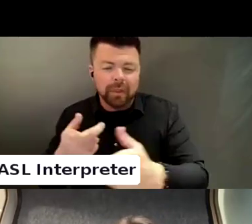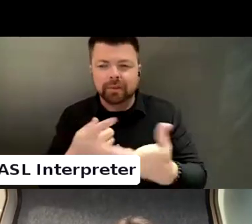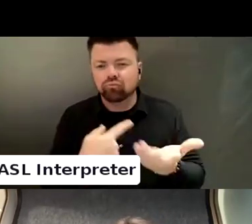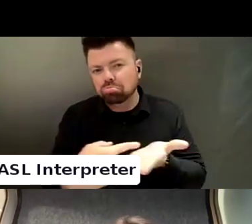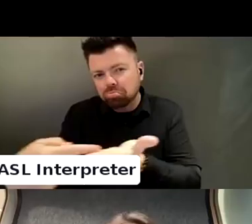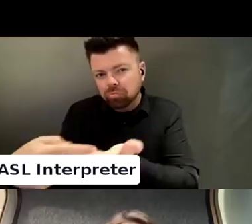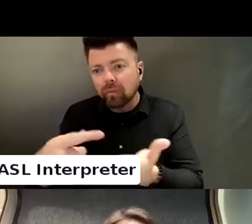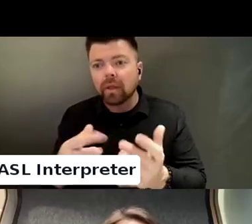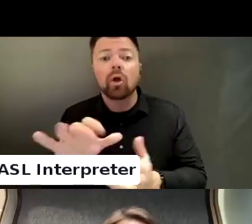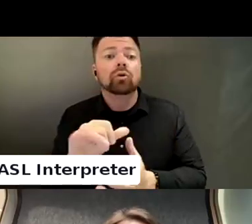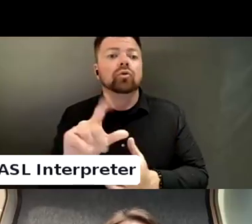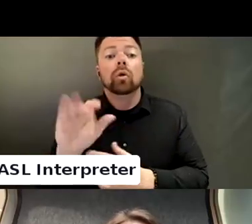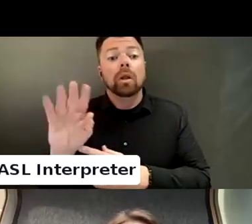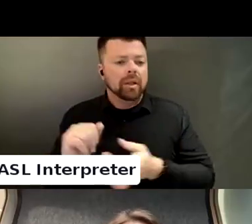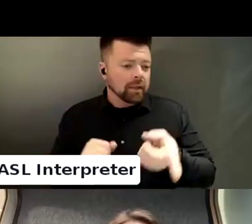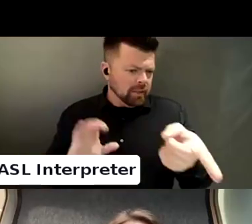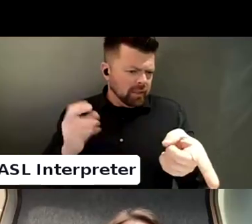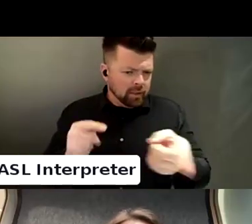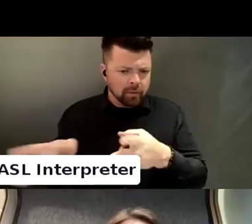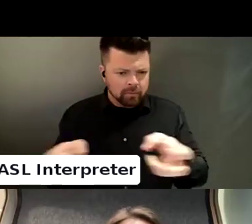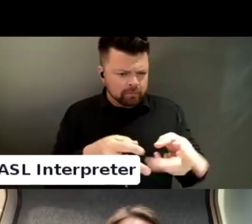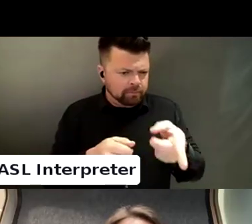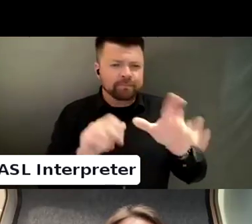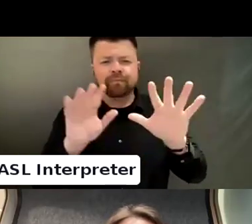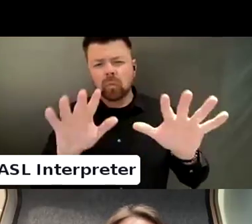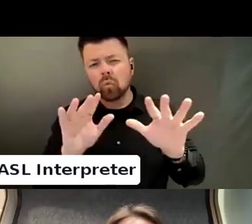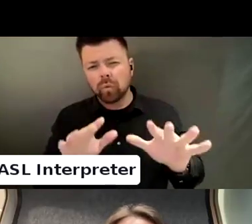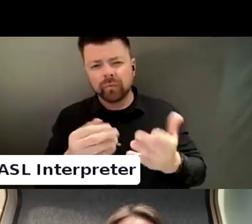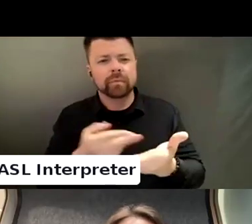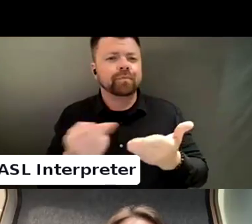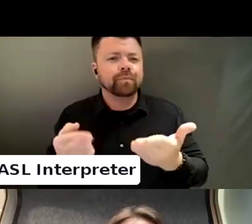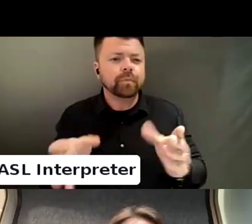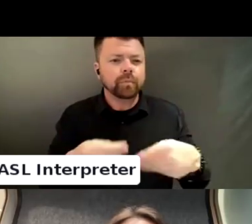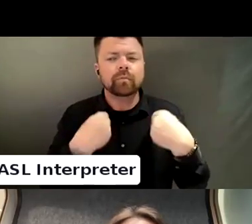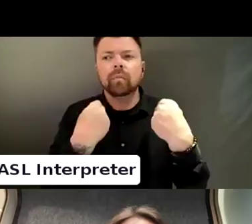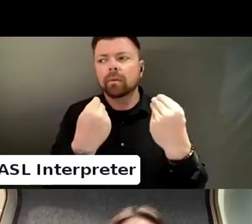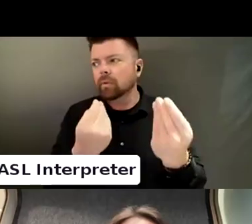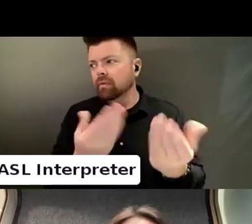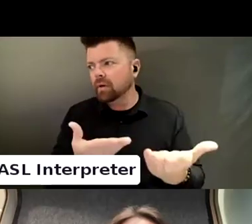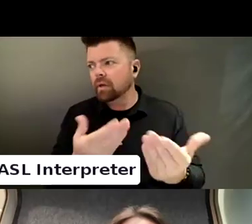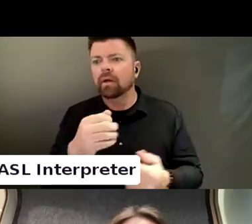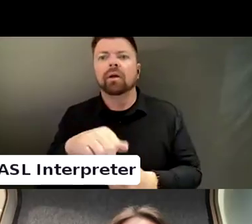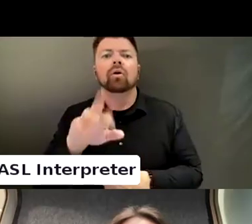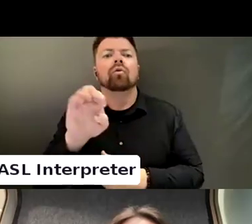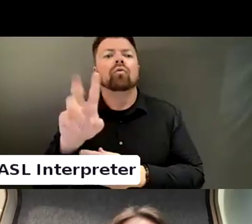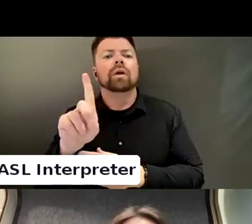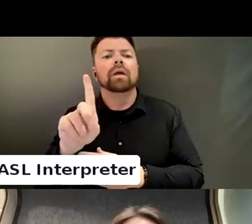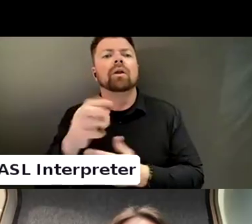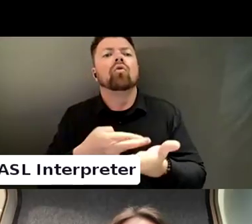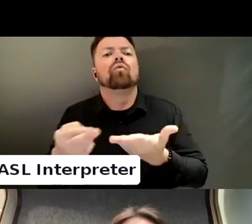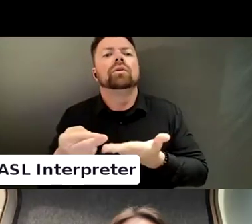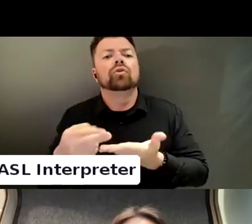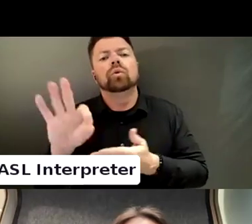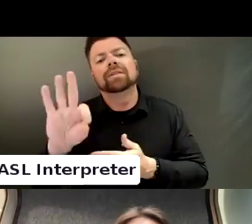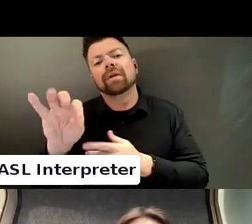the link in the chat is wonderful. It's a resource that's provided through the Reeve Resource Foundation, the